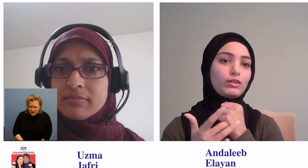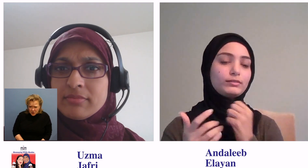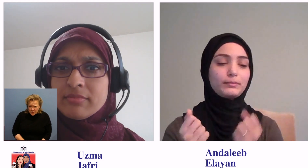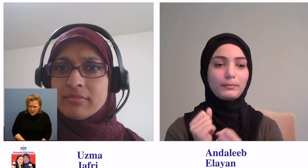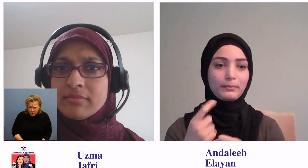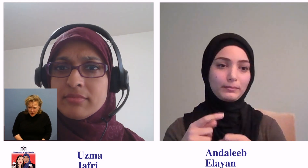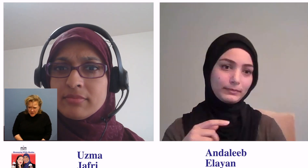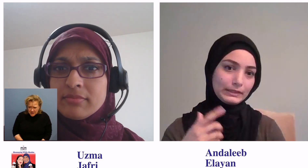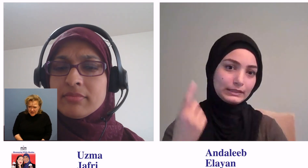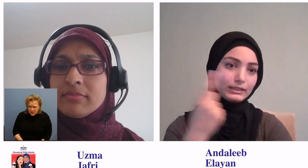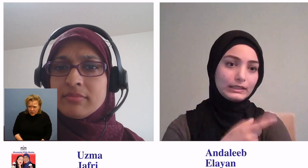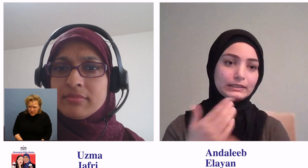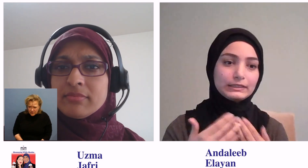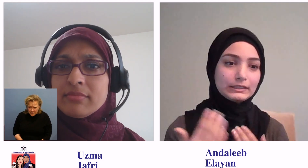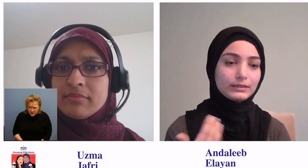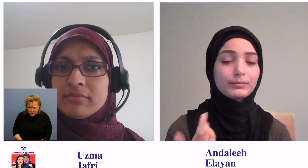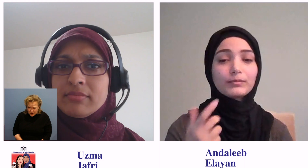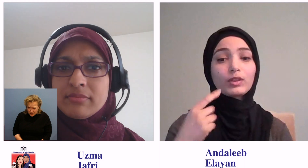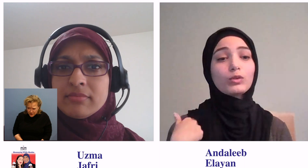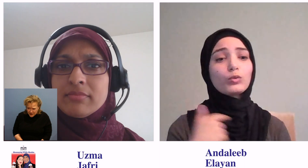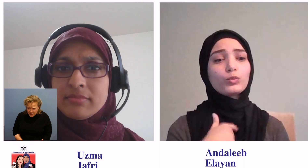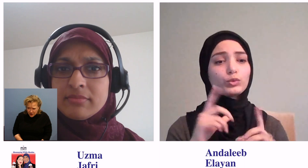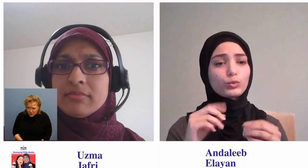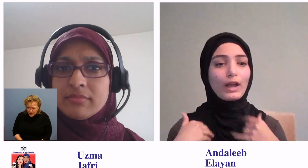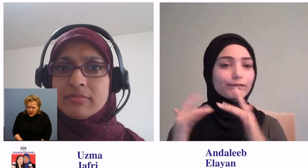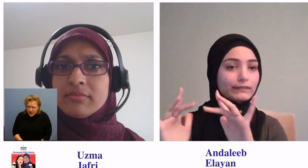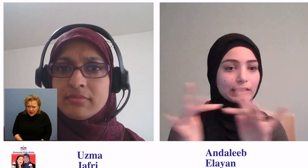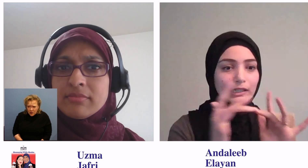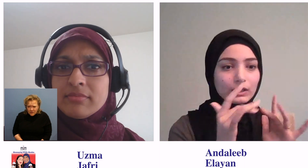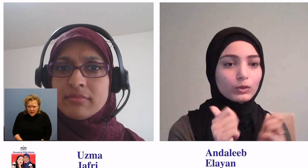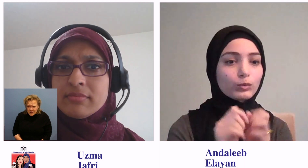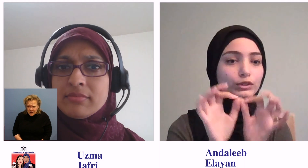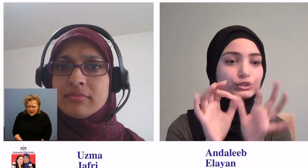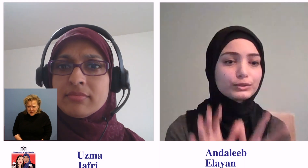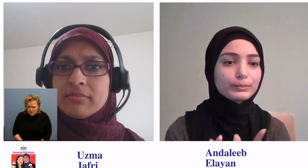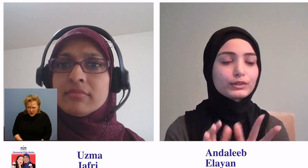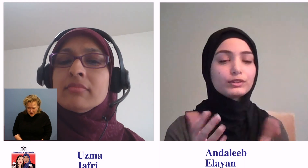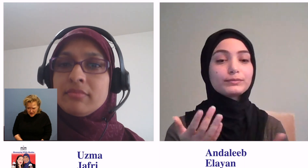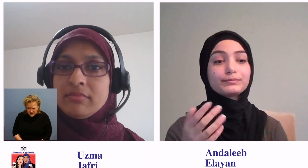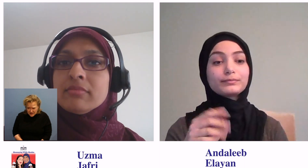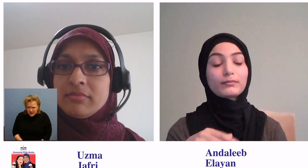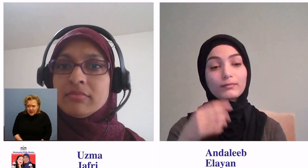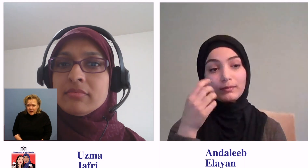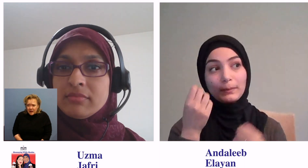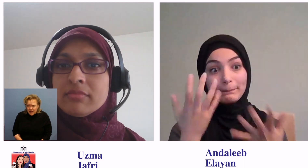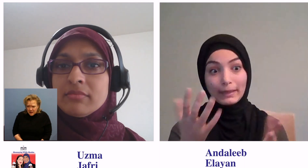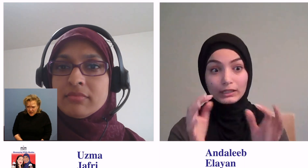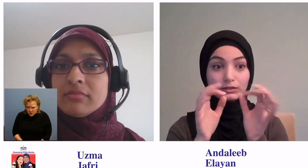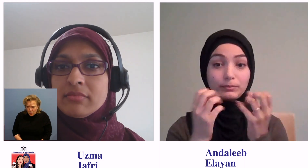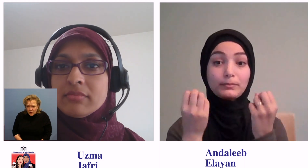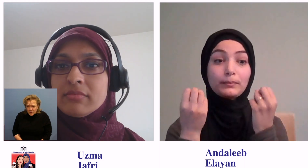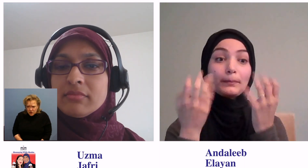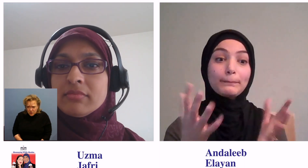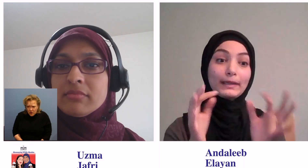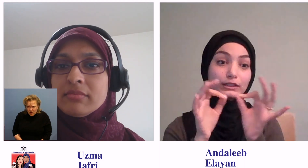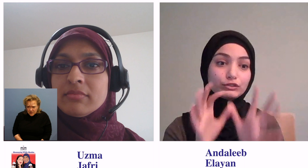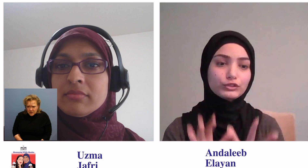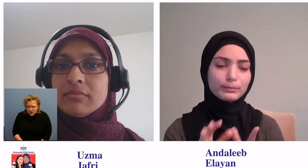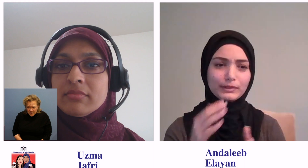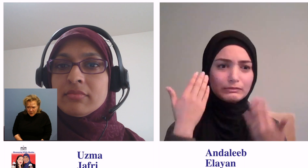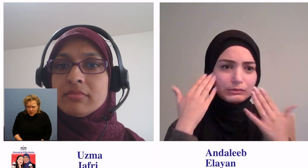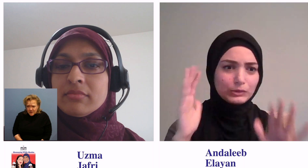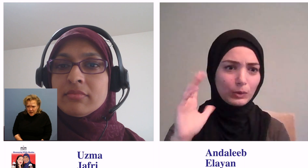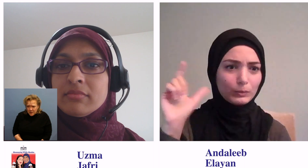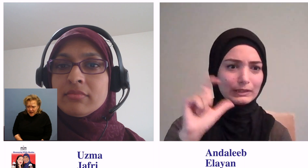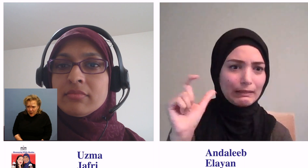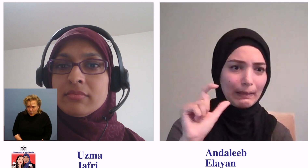interpreters in person or via, you know, video and all of that is not an easy process. So we do also